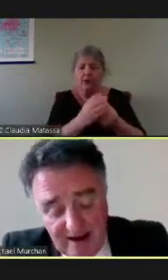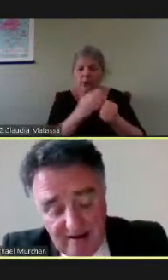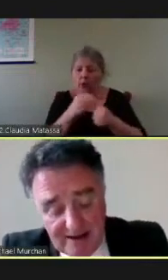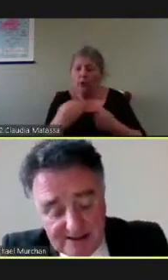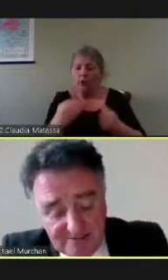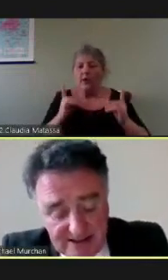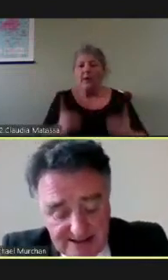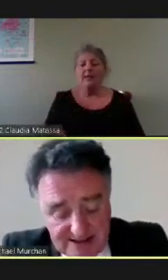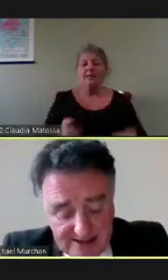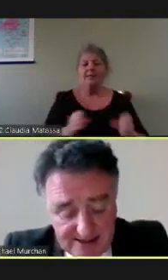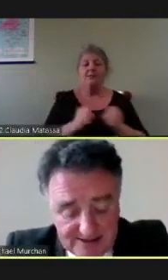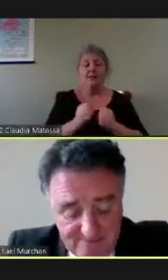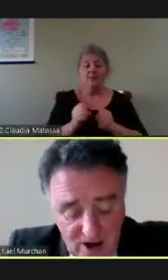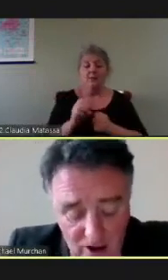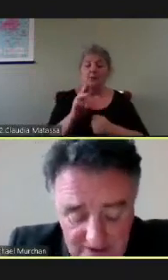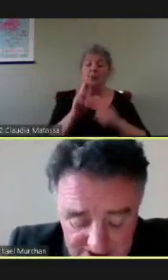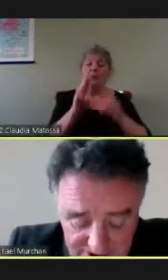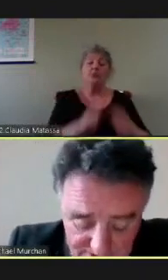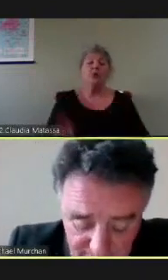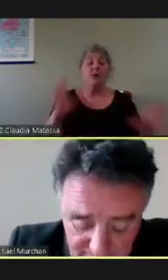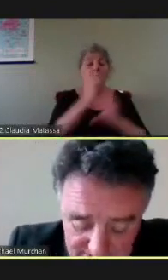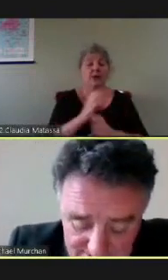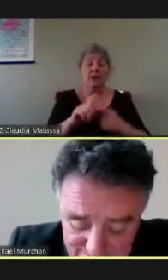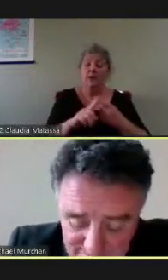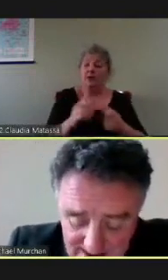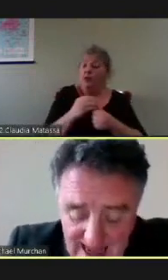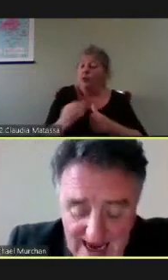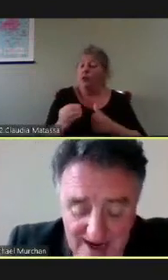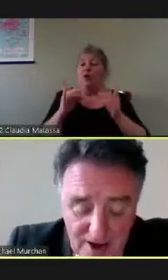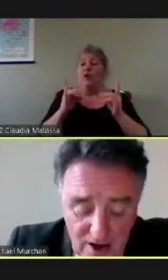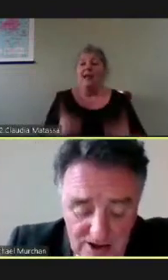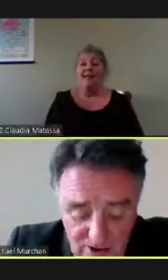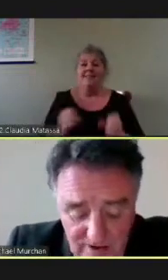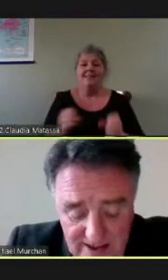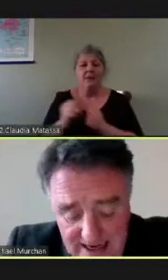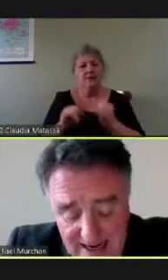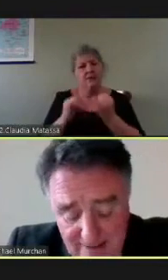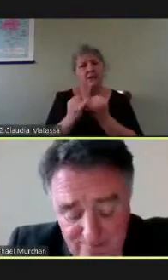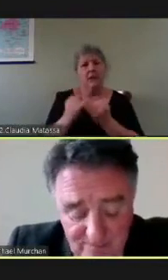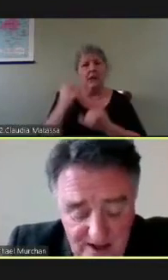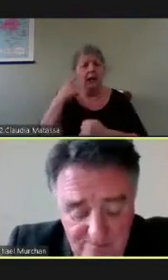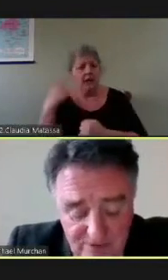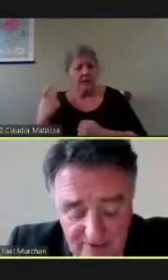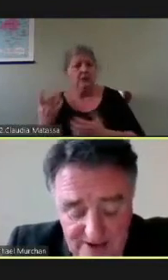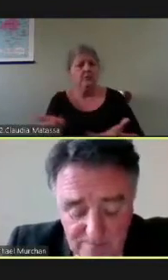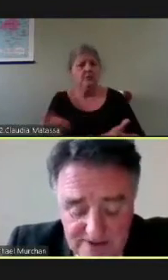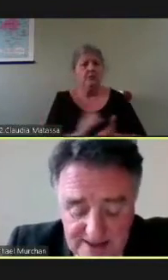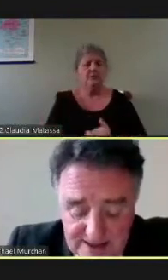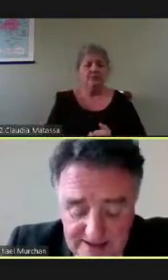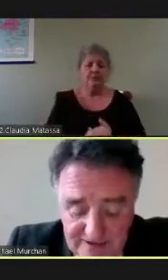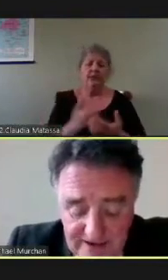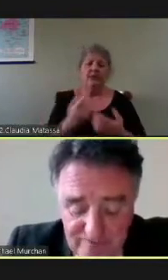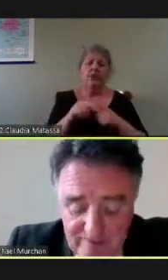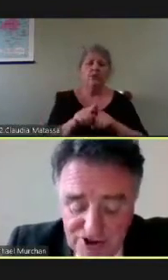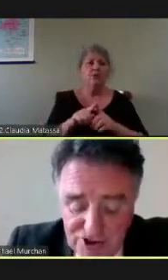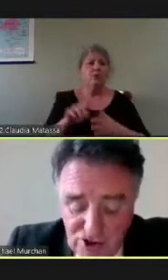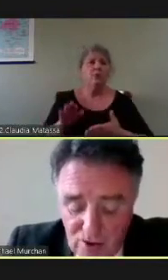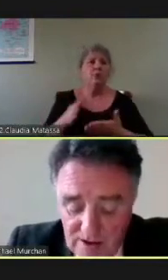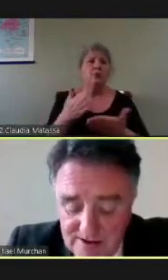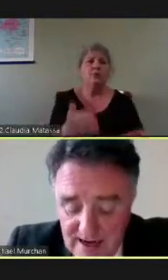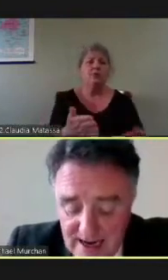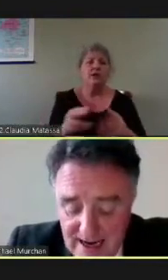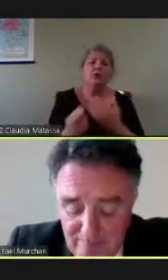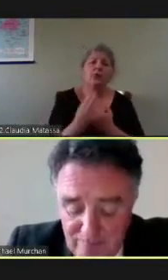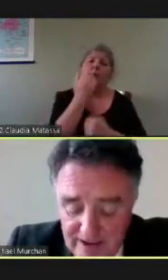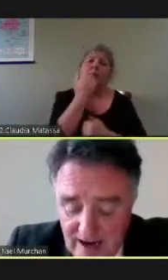as primary care and disability settings or addiction services. And it also provides updated information